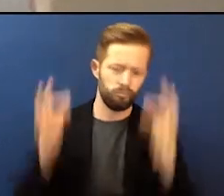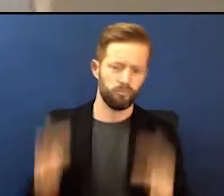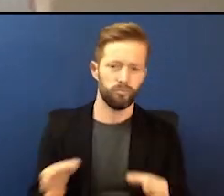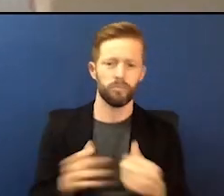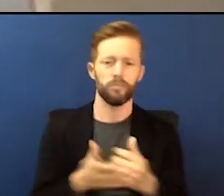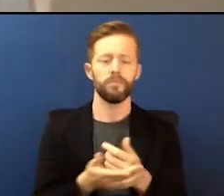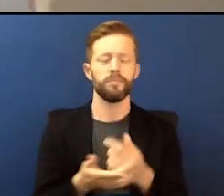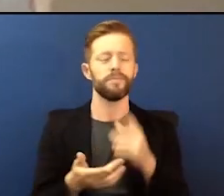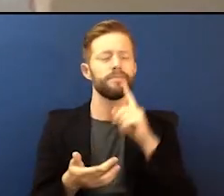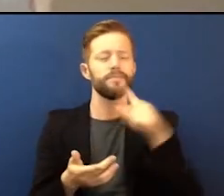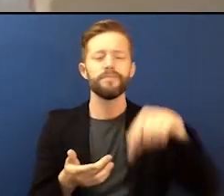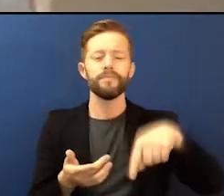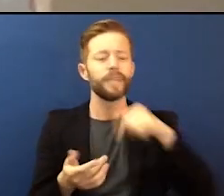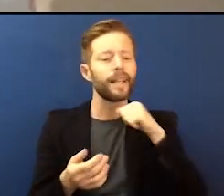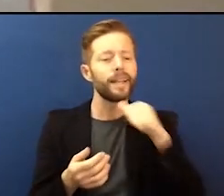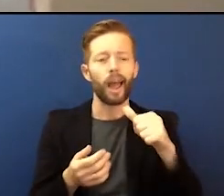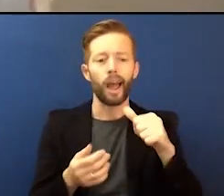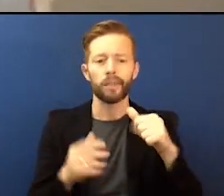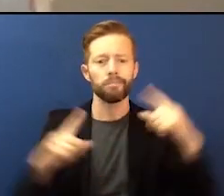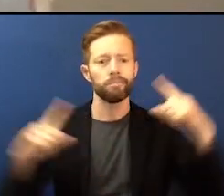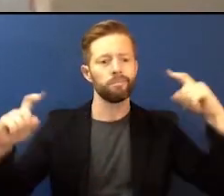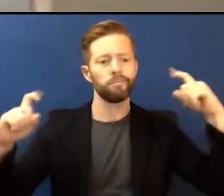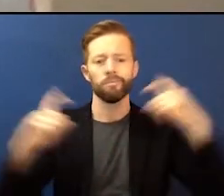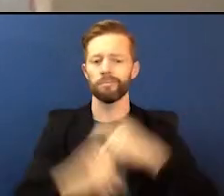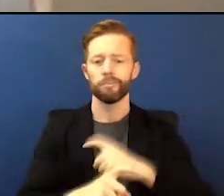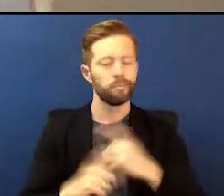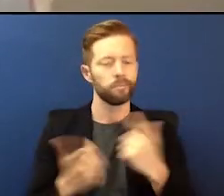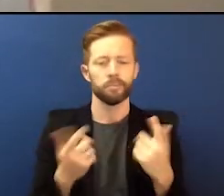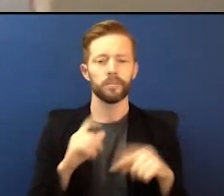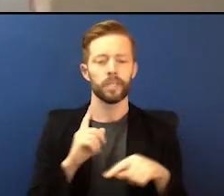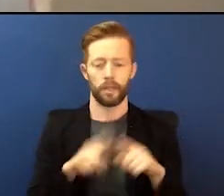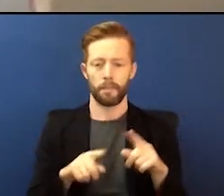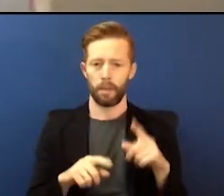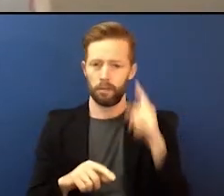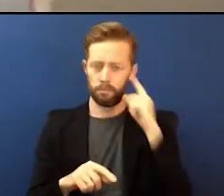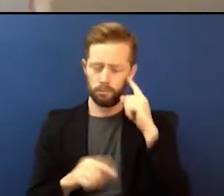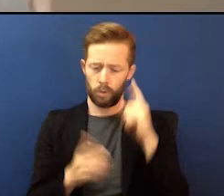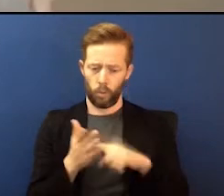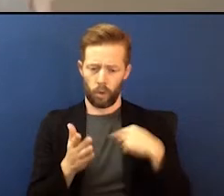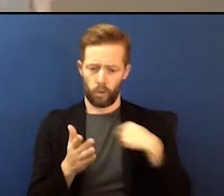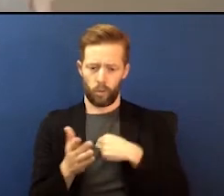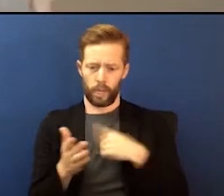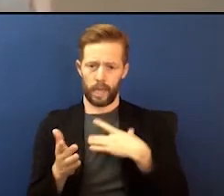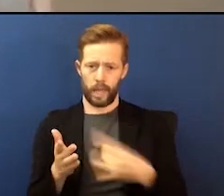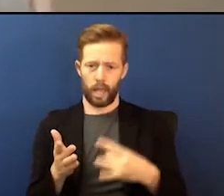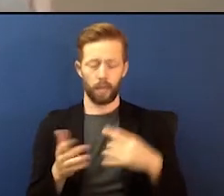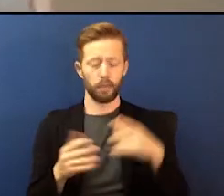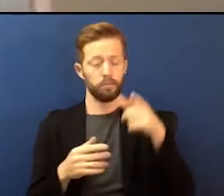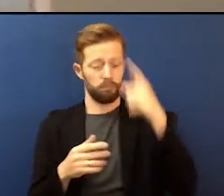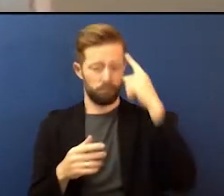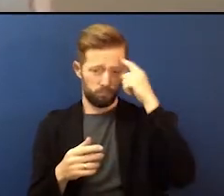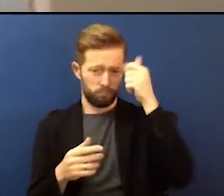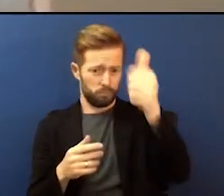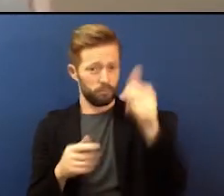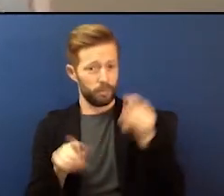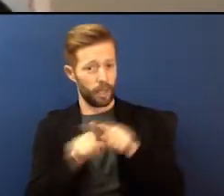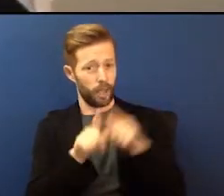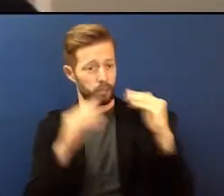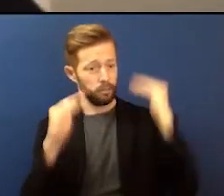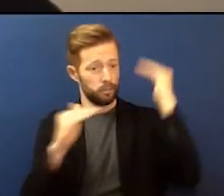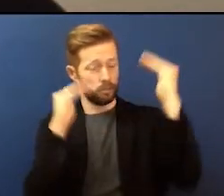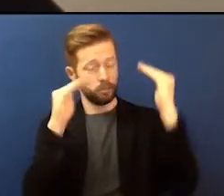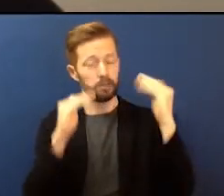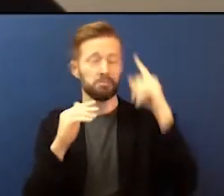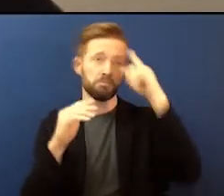This stuff isn't rocket science, right? So I always think about what would we like better. And you think as adults, if you're going to